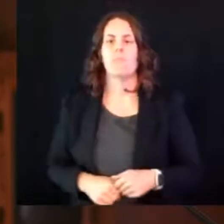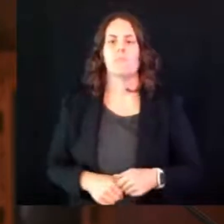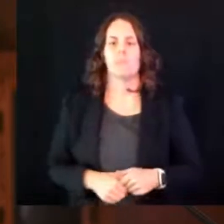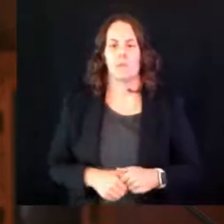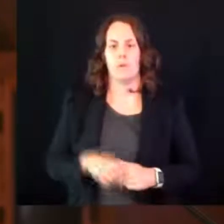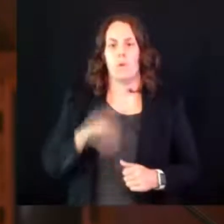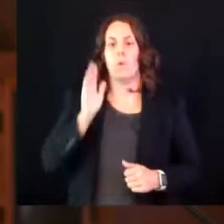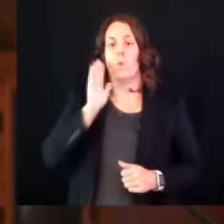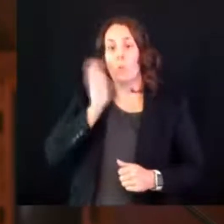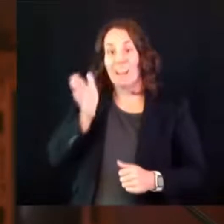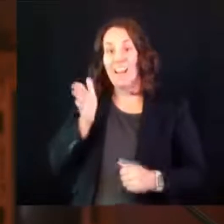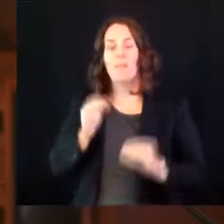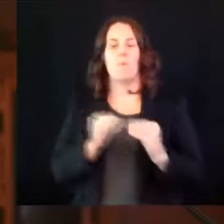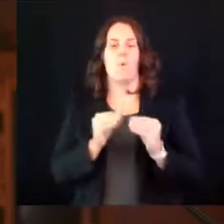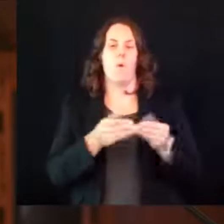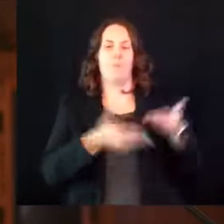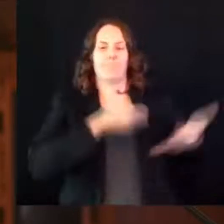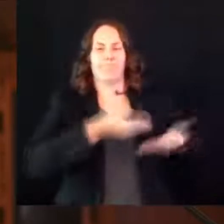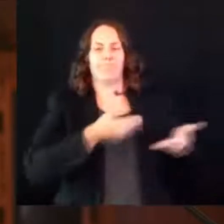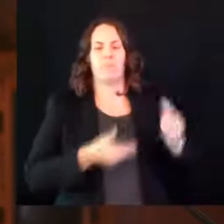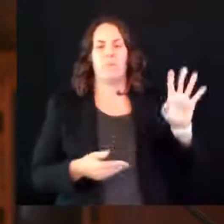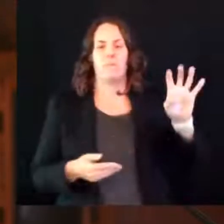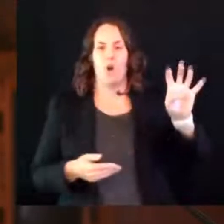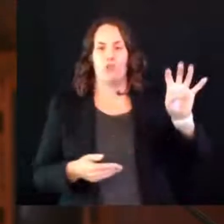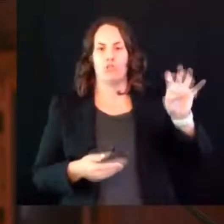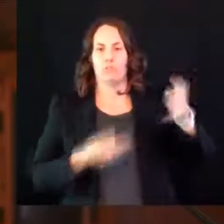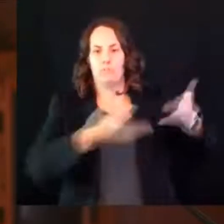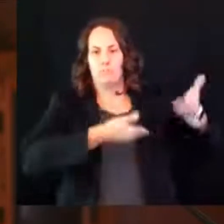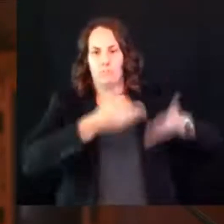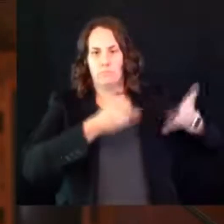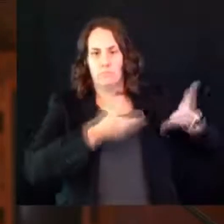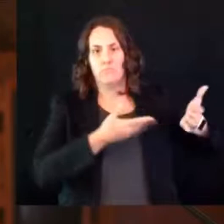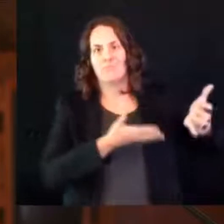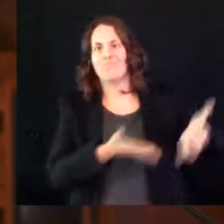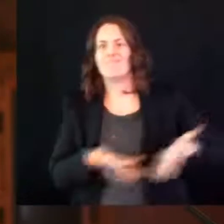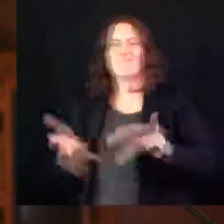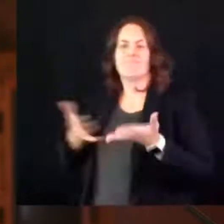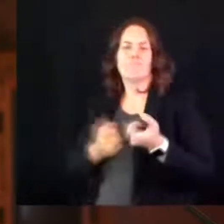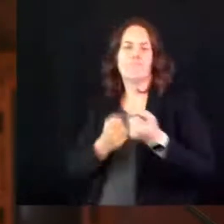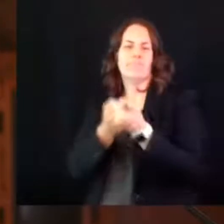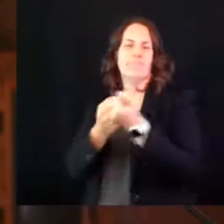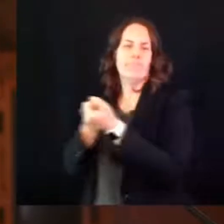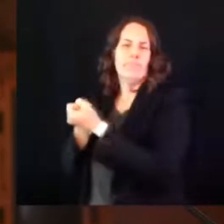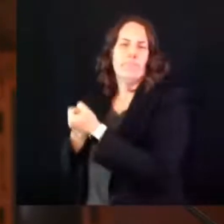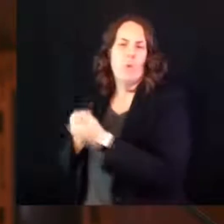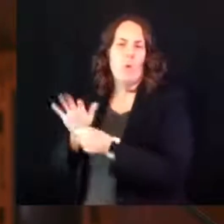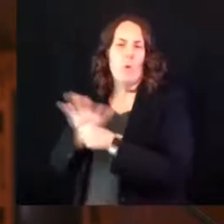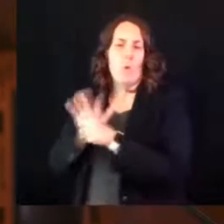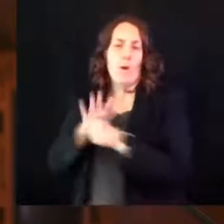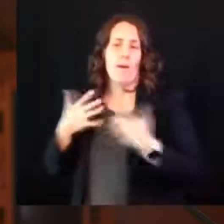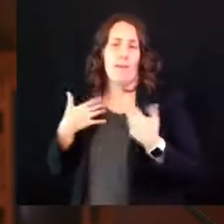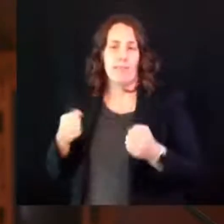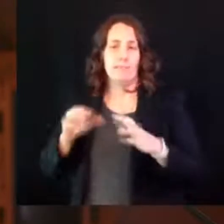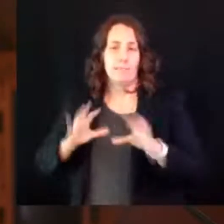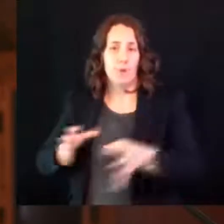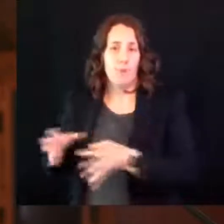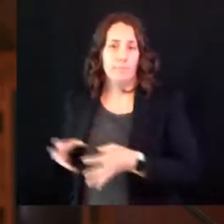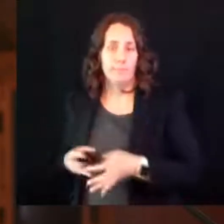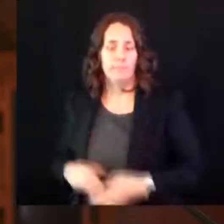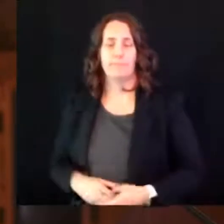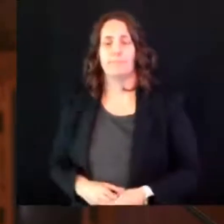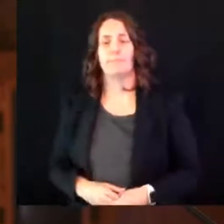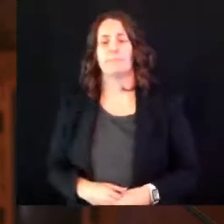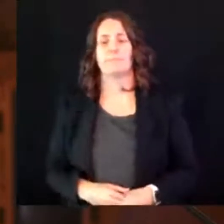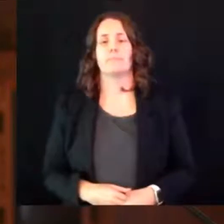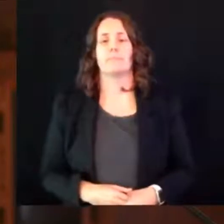help local public health keep up with this particular task. I think it is also why, and Dr. Westergaard may want to say more about